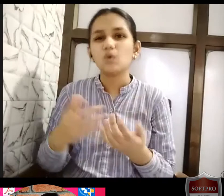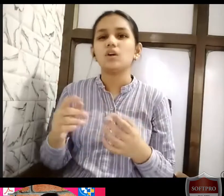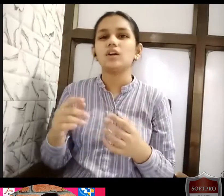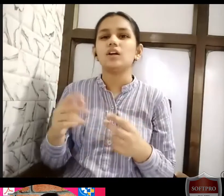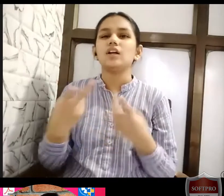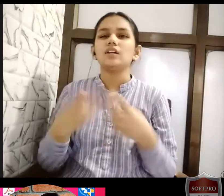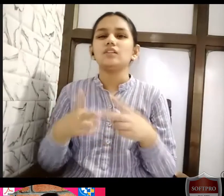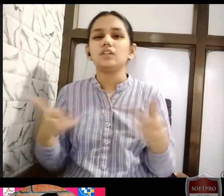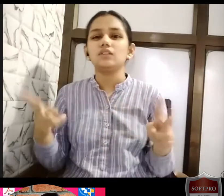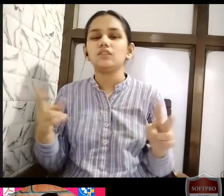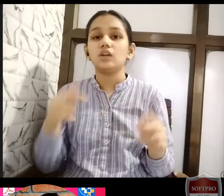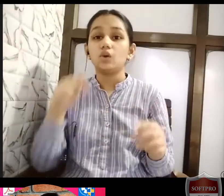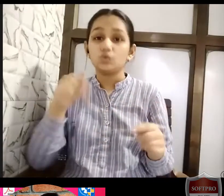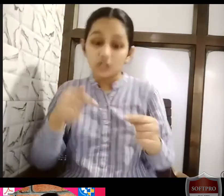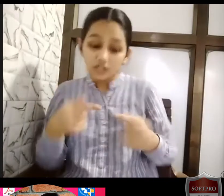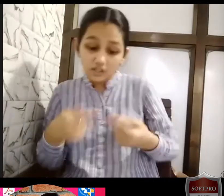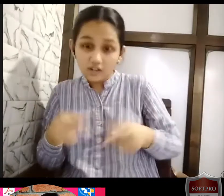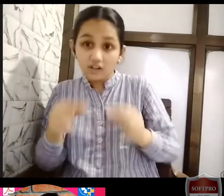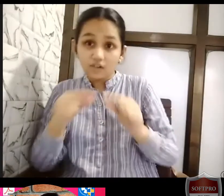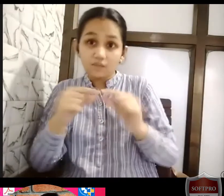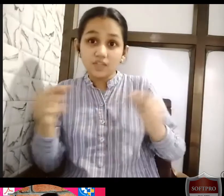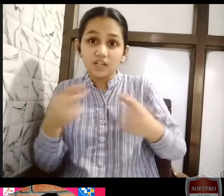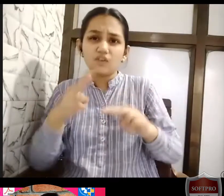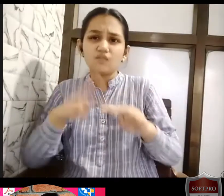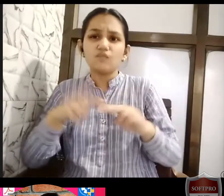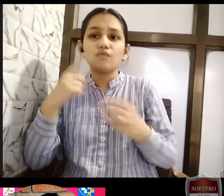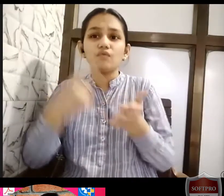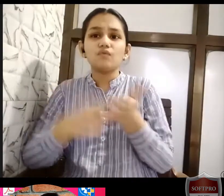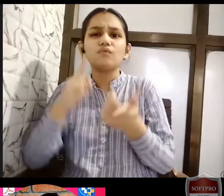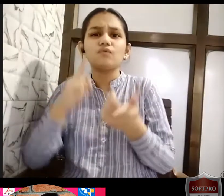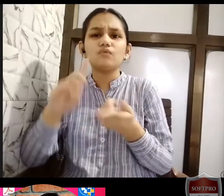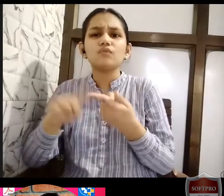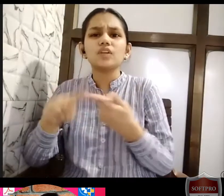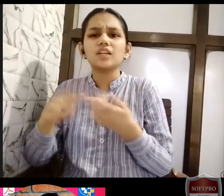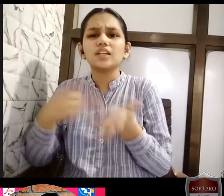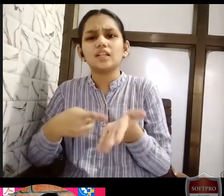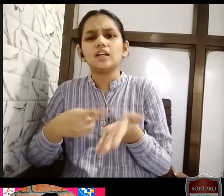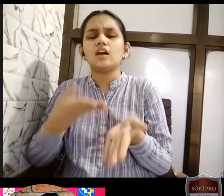is free. So whatever is free. free, you please select.